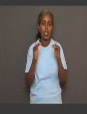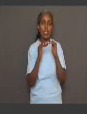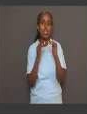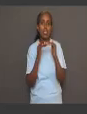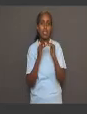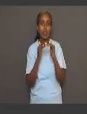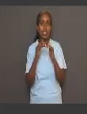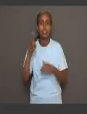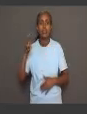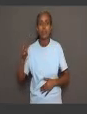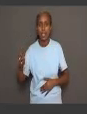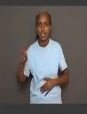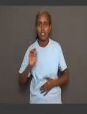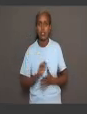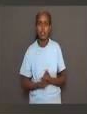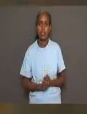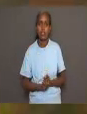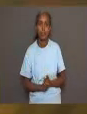equals x.